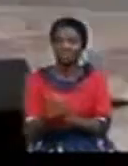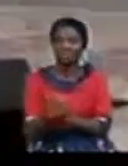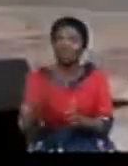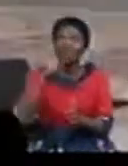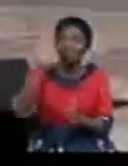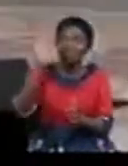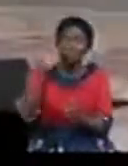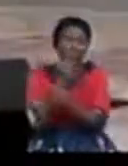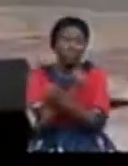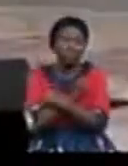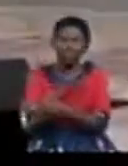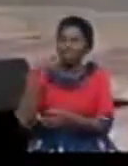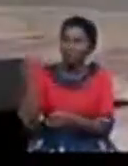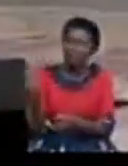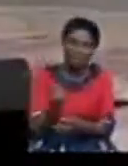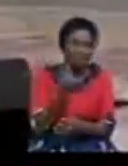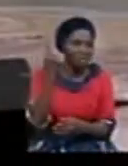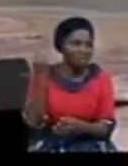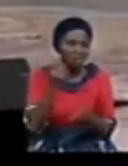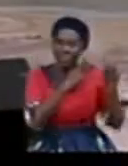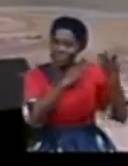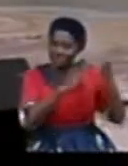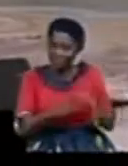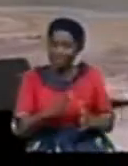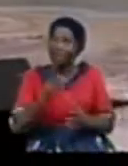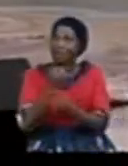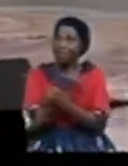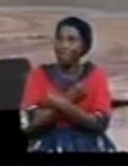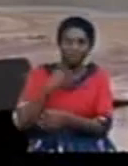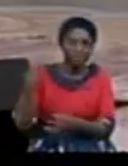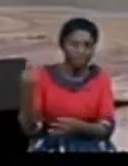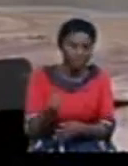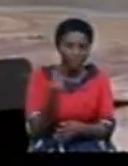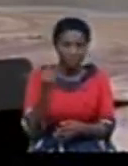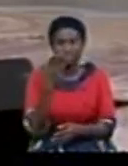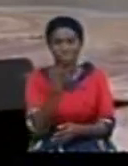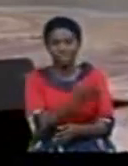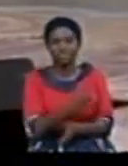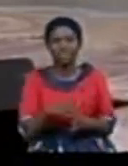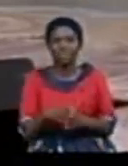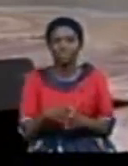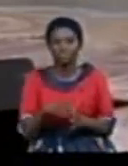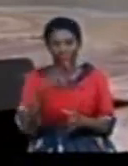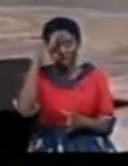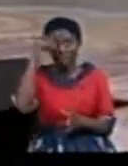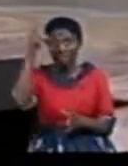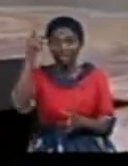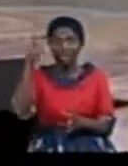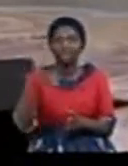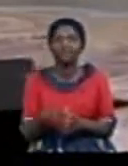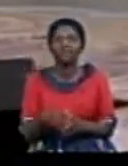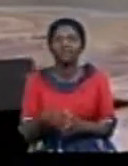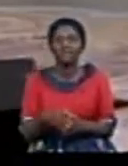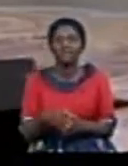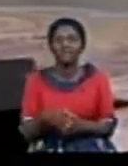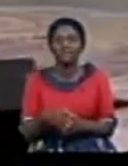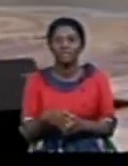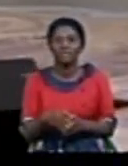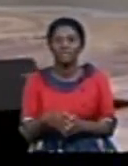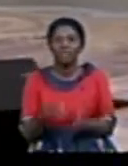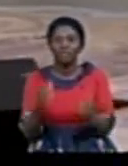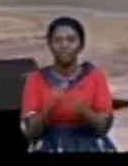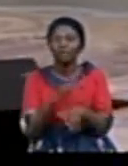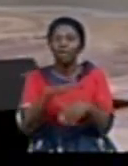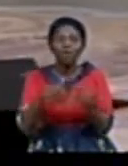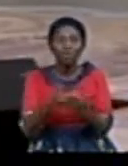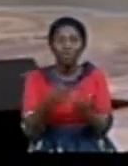faced betrayal, the love always there. He faced all the beating and the scourging, the